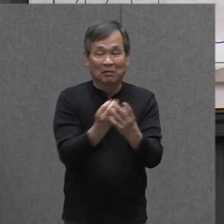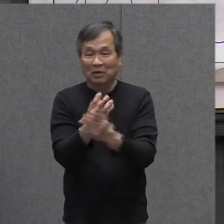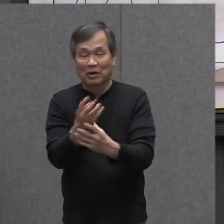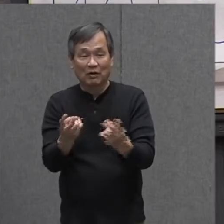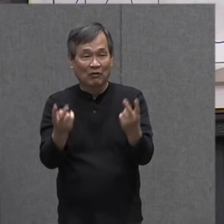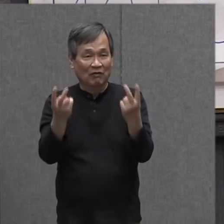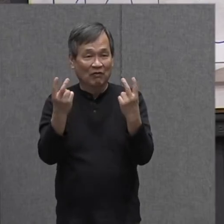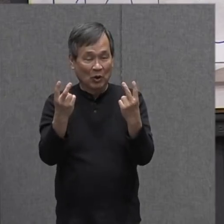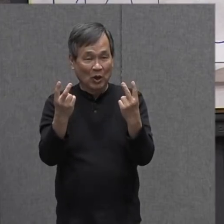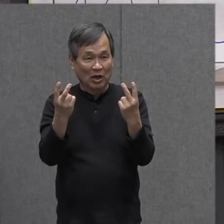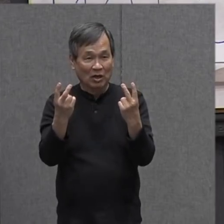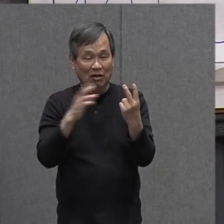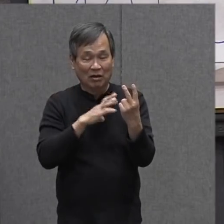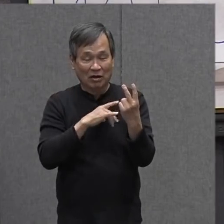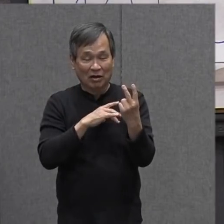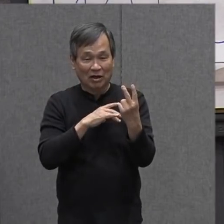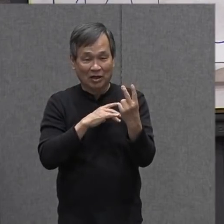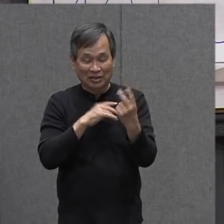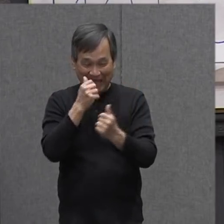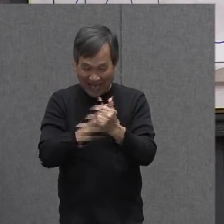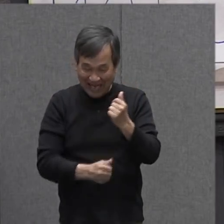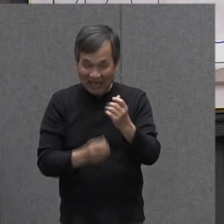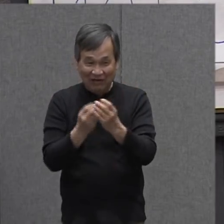think 2/5 doesn't belong.